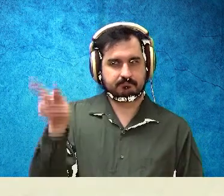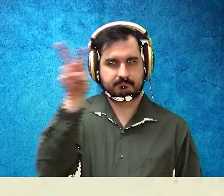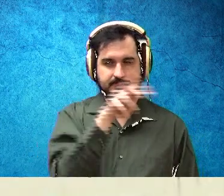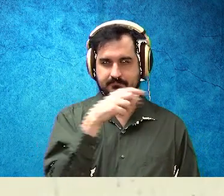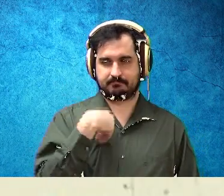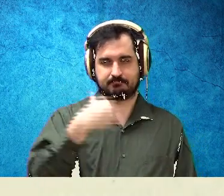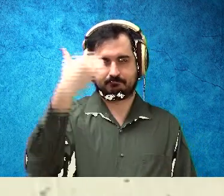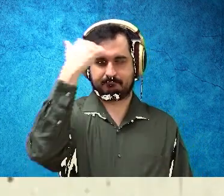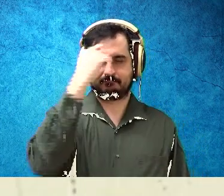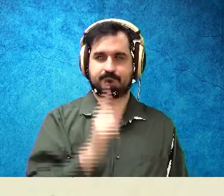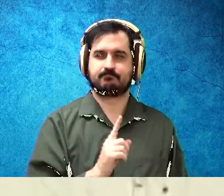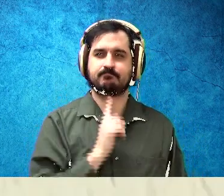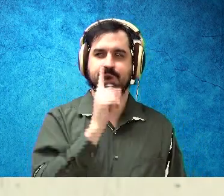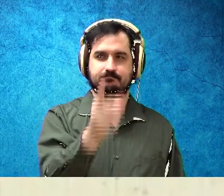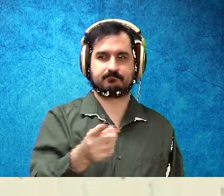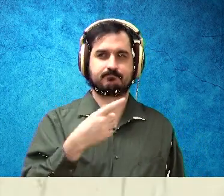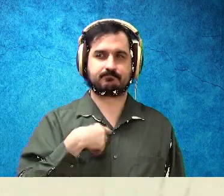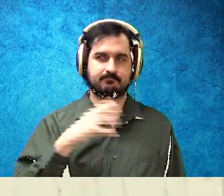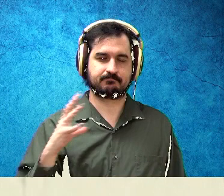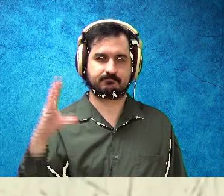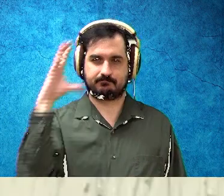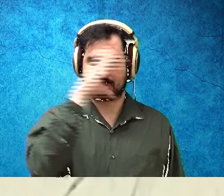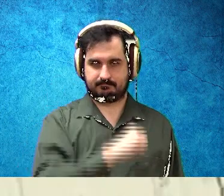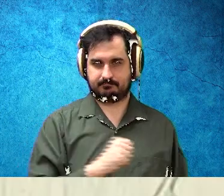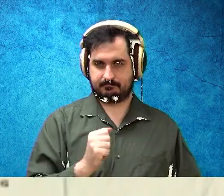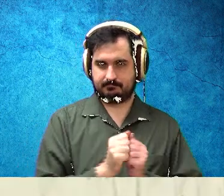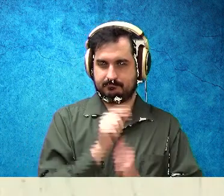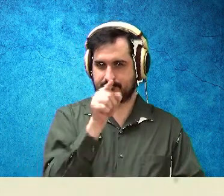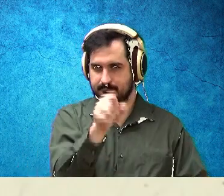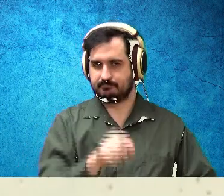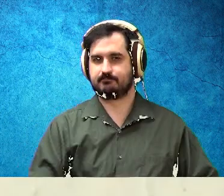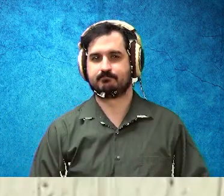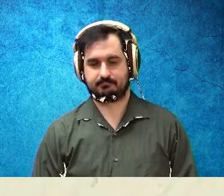truth. I'ma take my best guess with you.